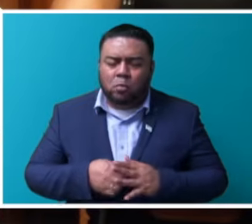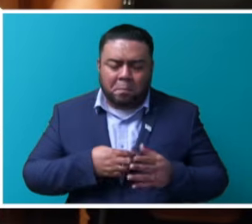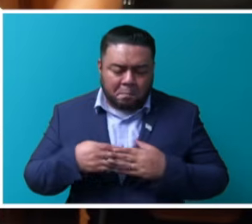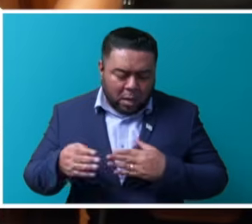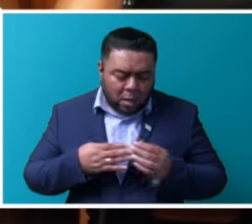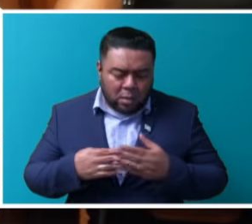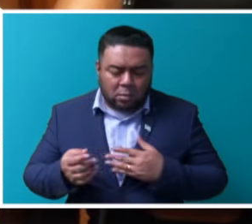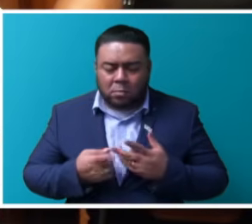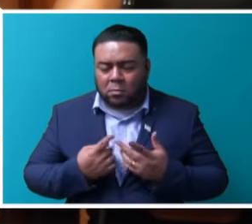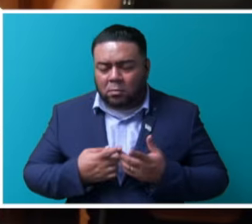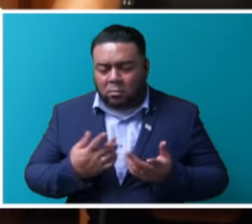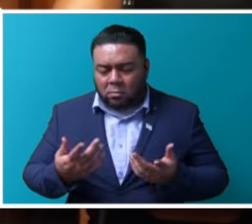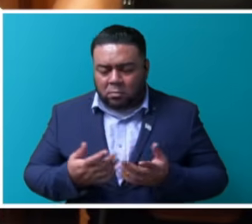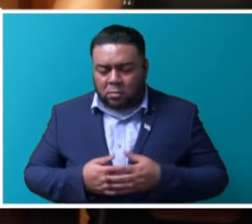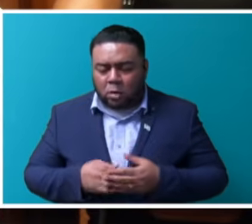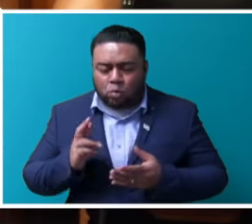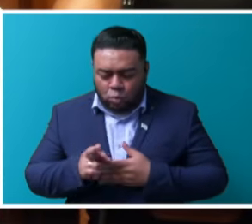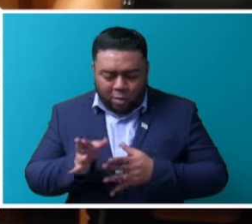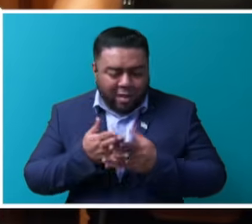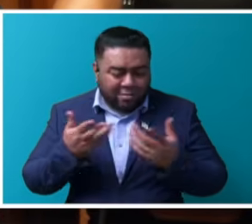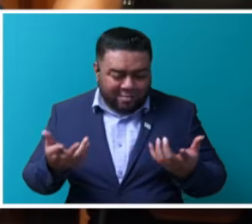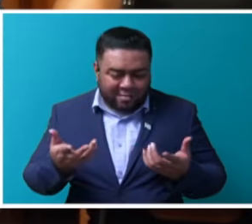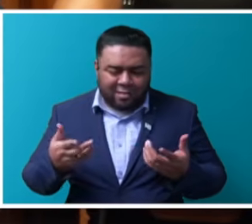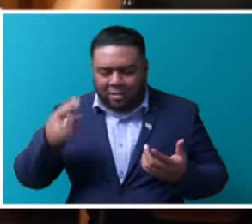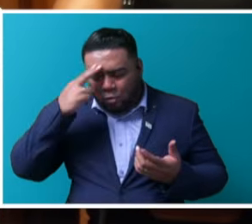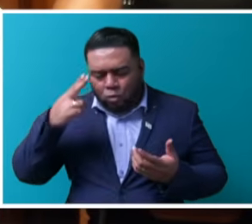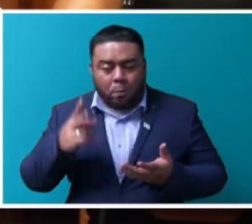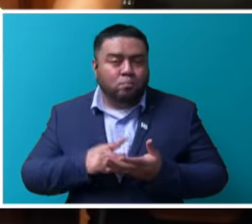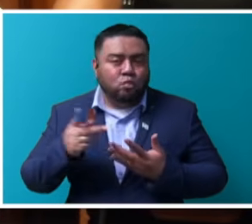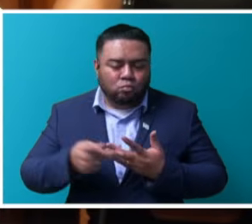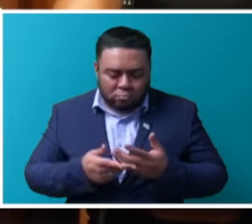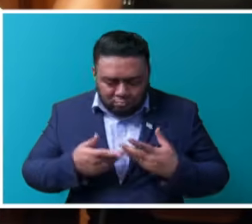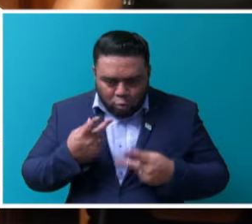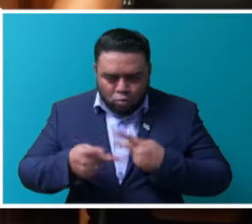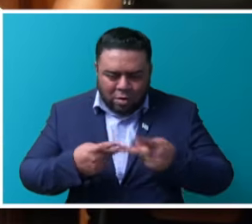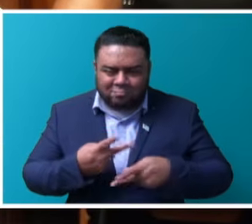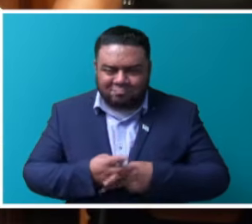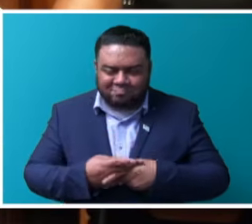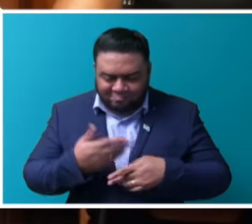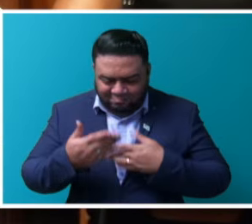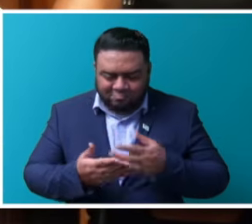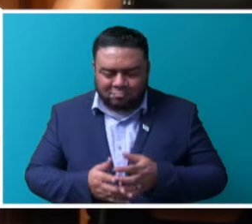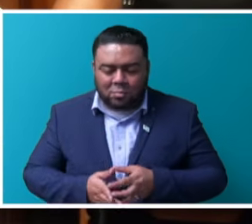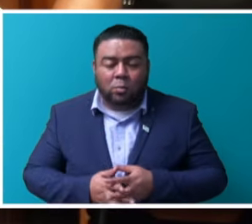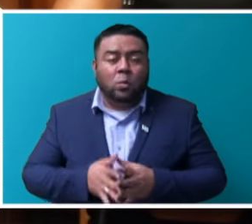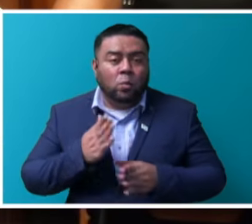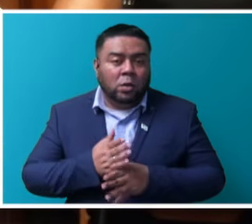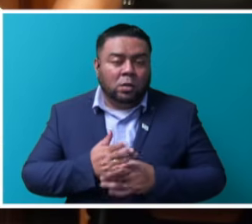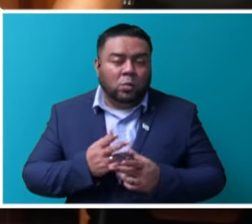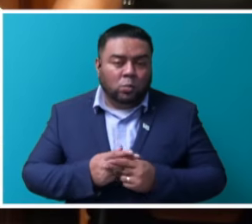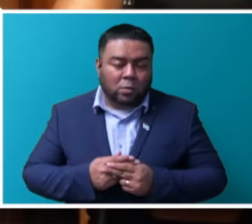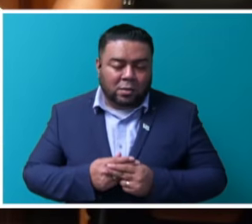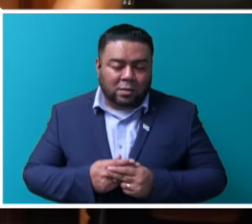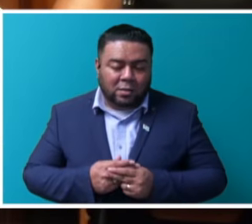the divide between rural isolation and national progress. Apart from this, government is also working with the Asian Infrastructure